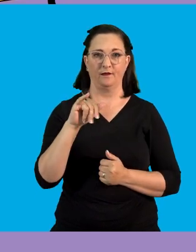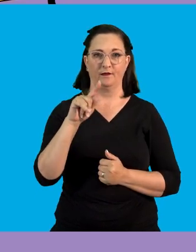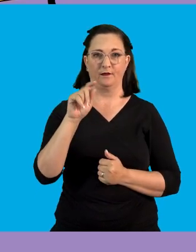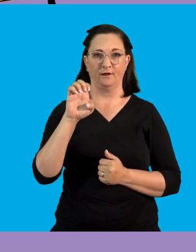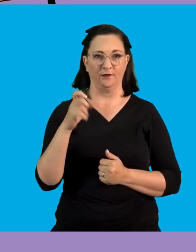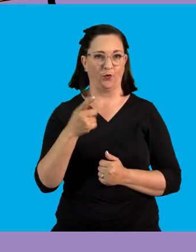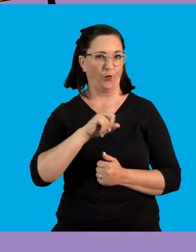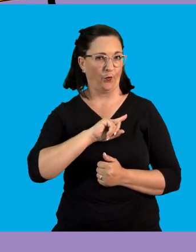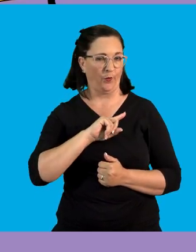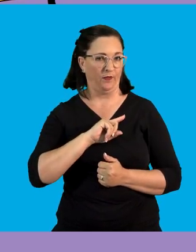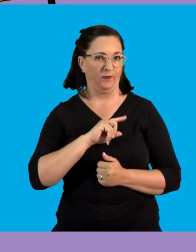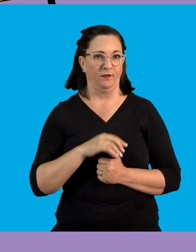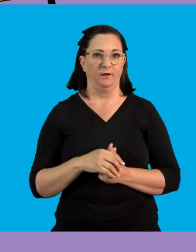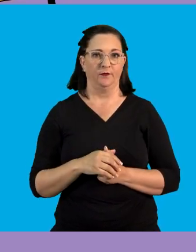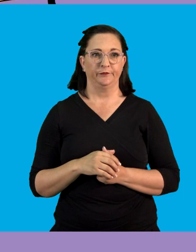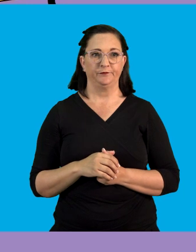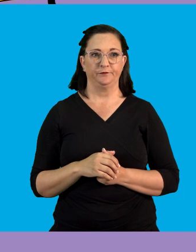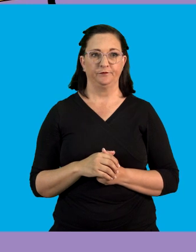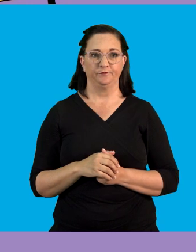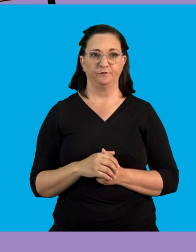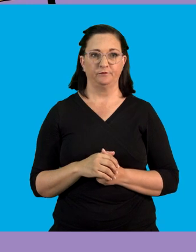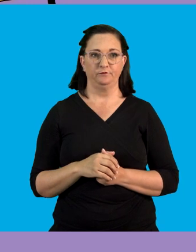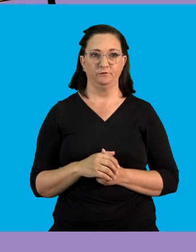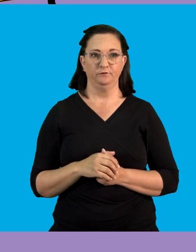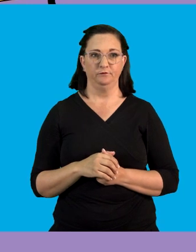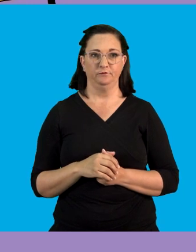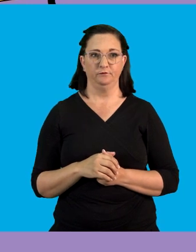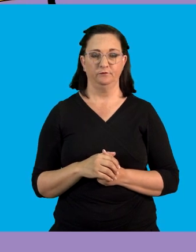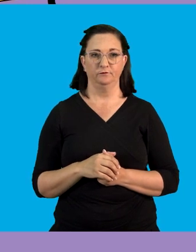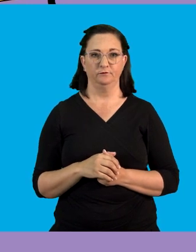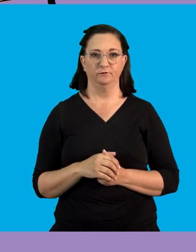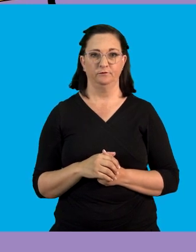Why do we say a kite? Because the adjacent sides